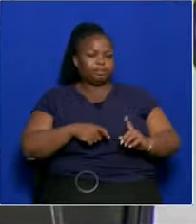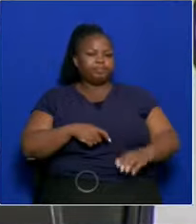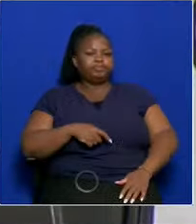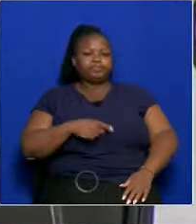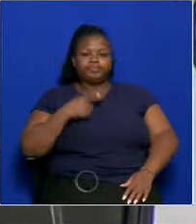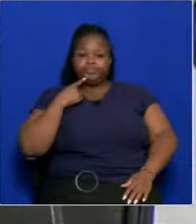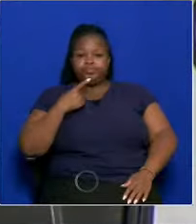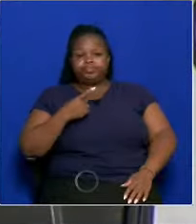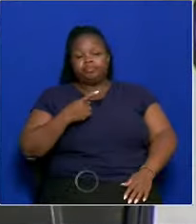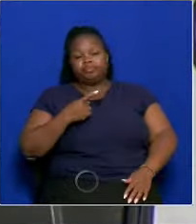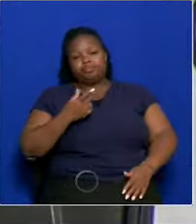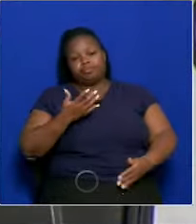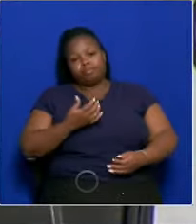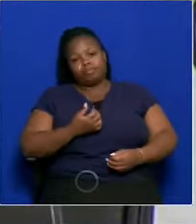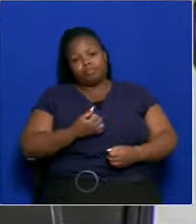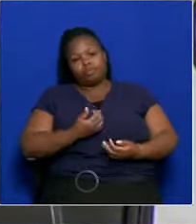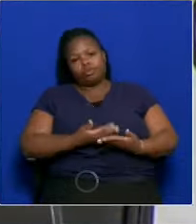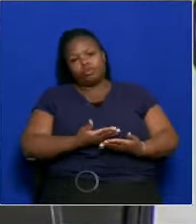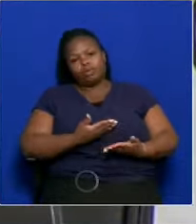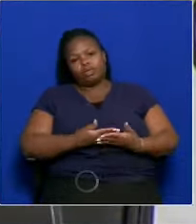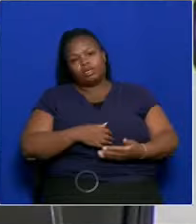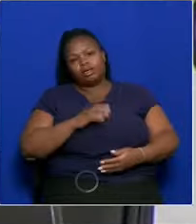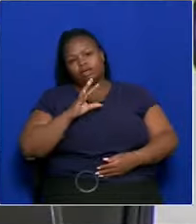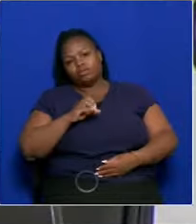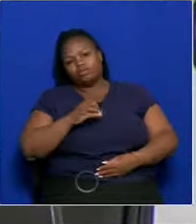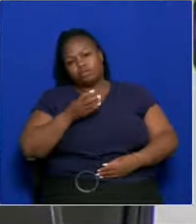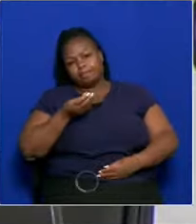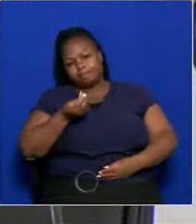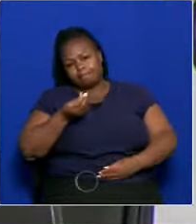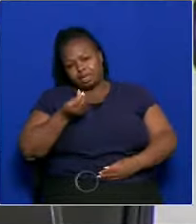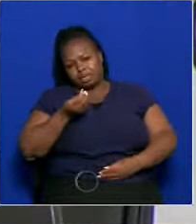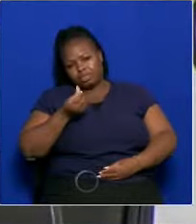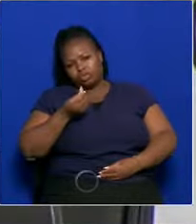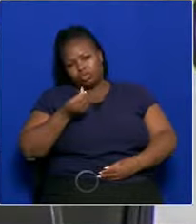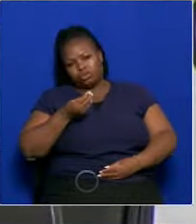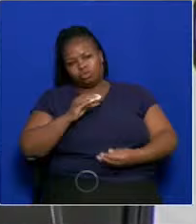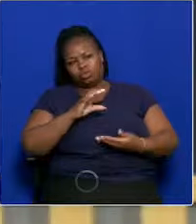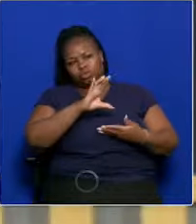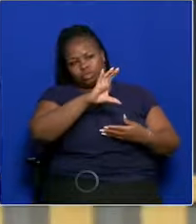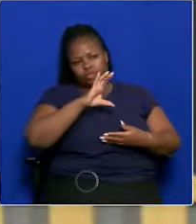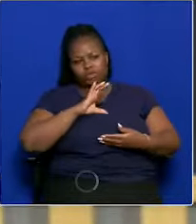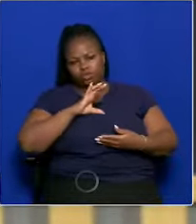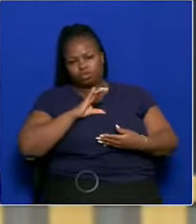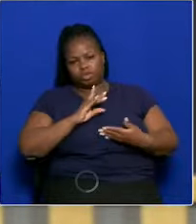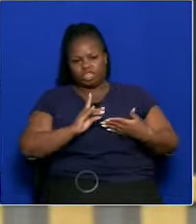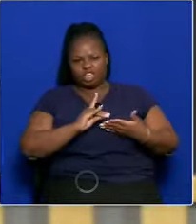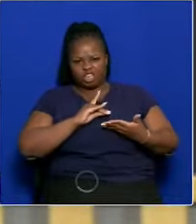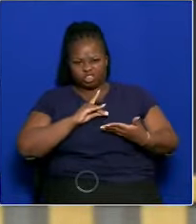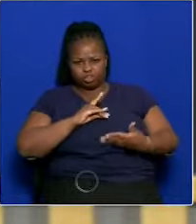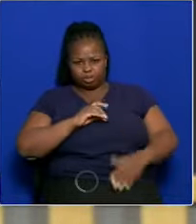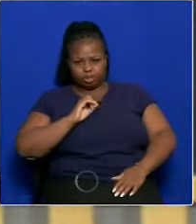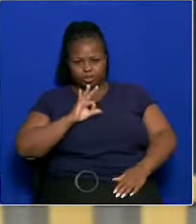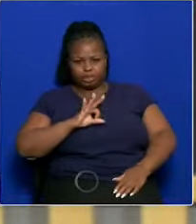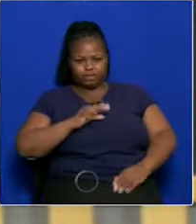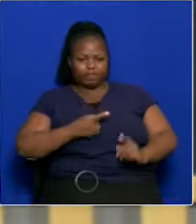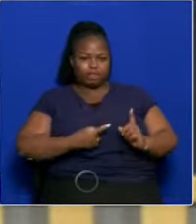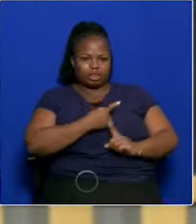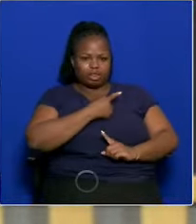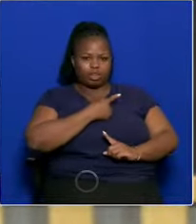the money to be given to you in cash if it was an improper